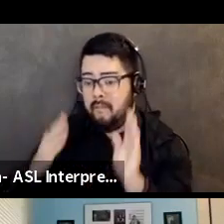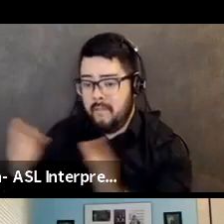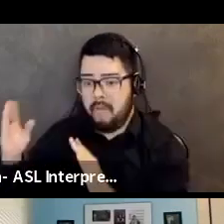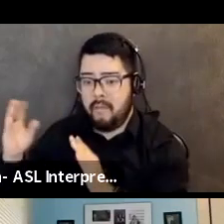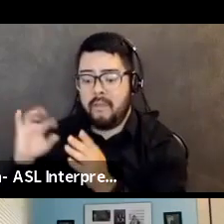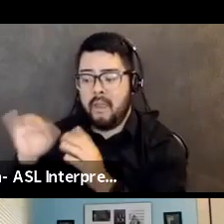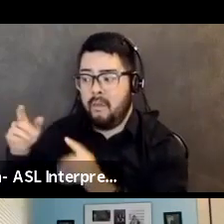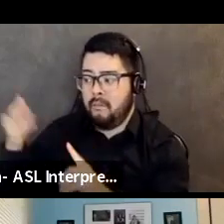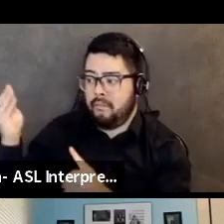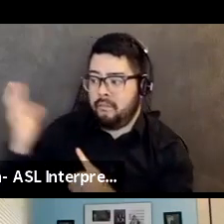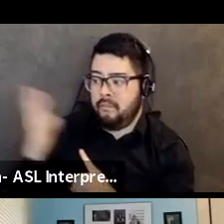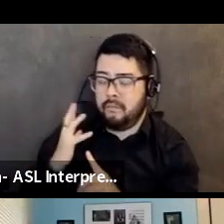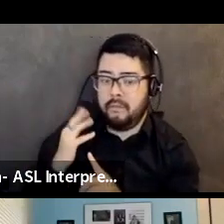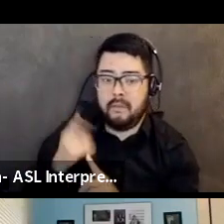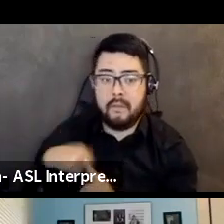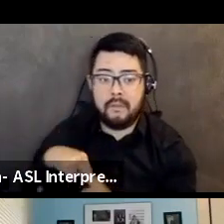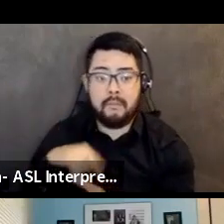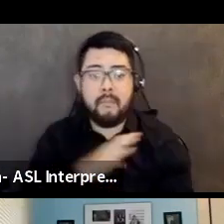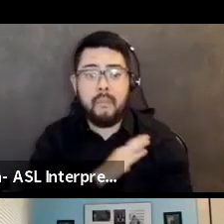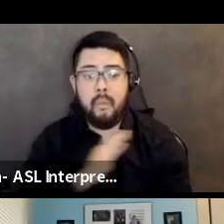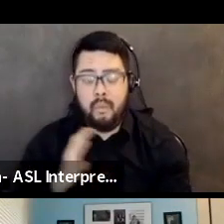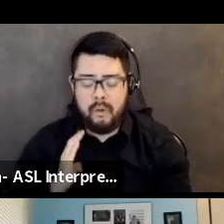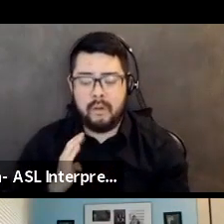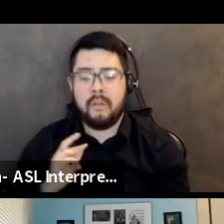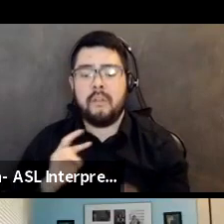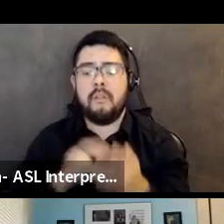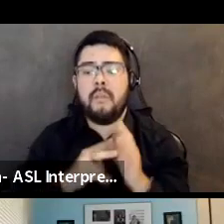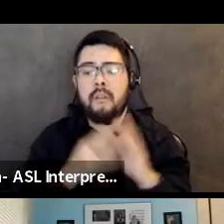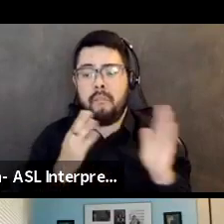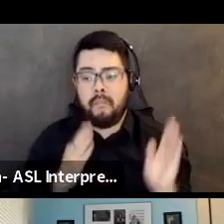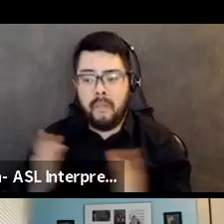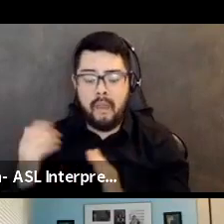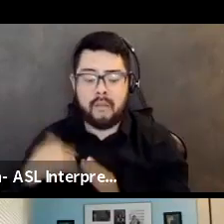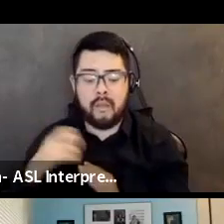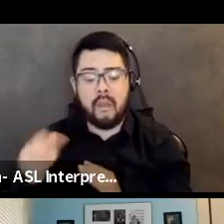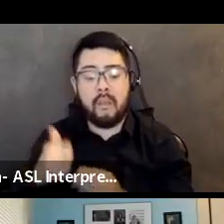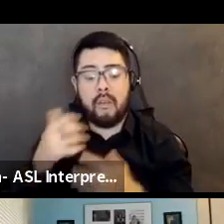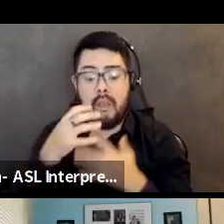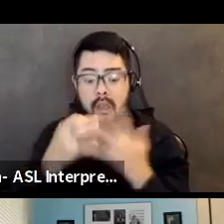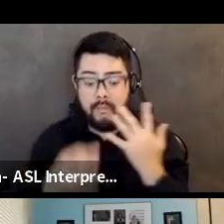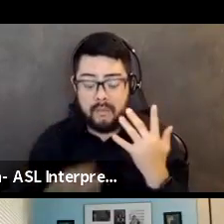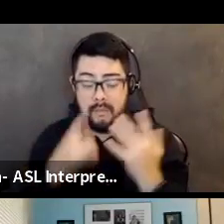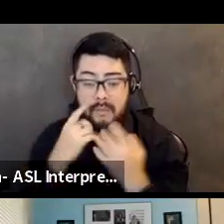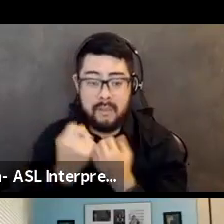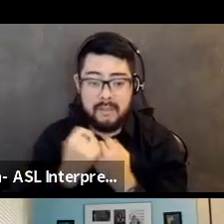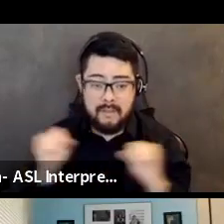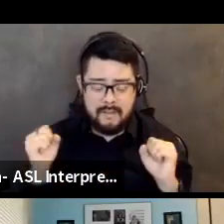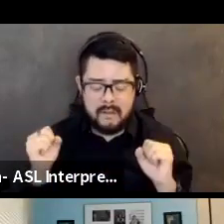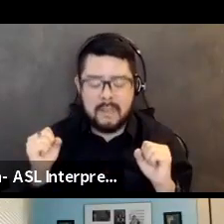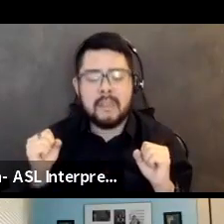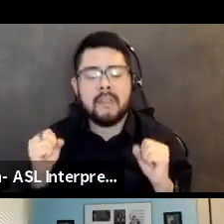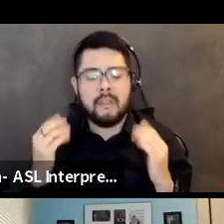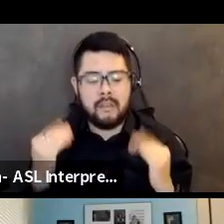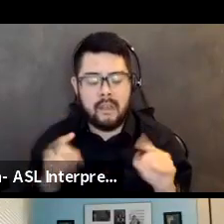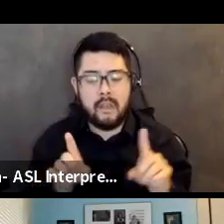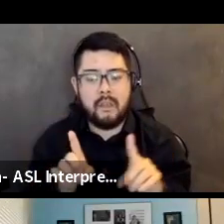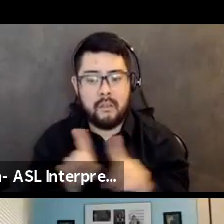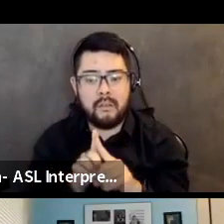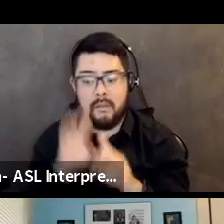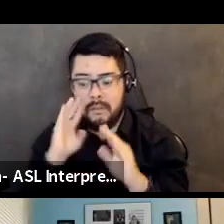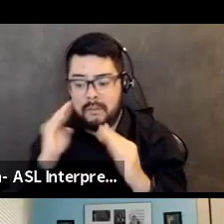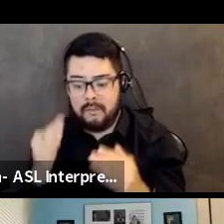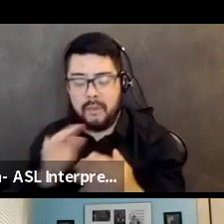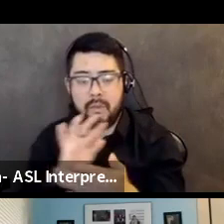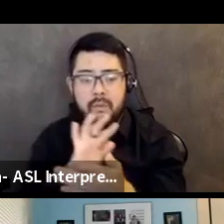board that plan would have alternative systems of safety and specifically school safety plans without